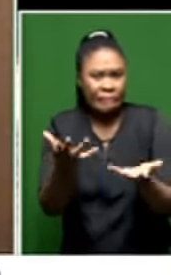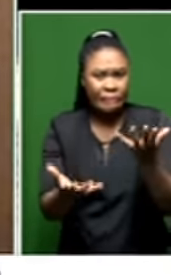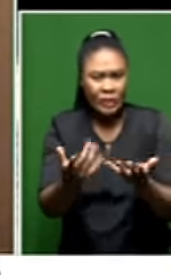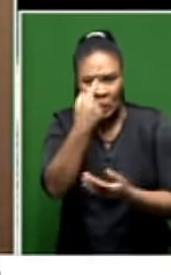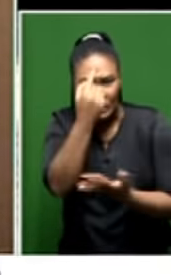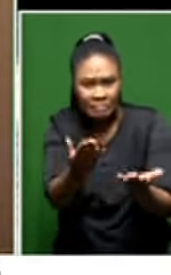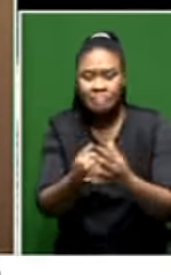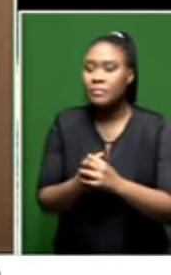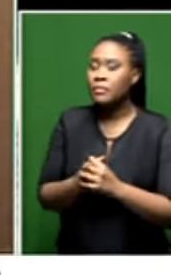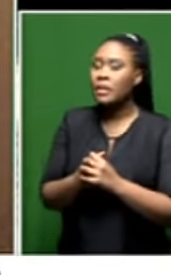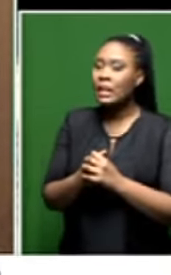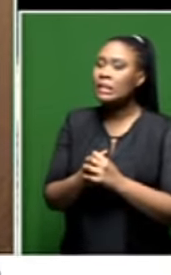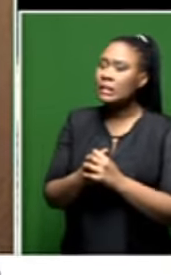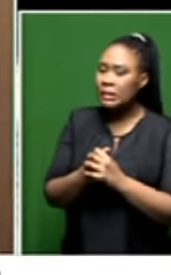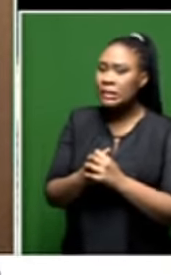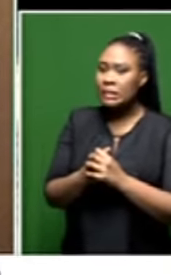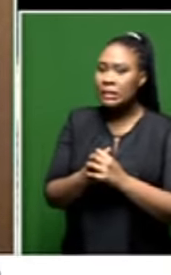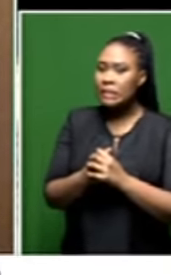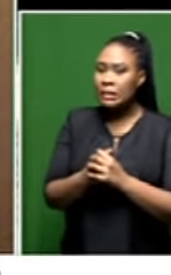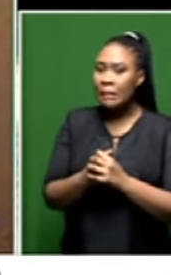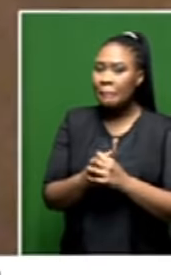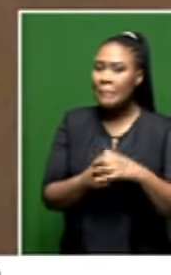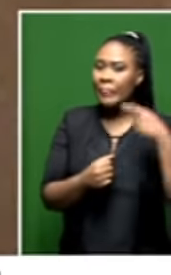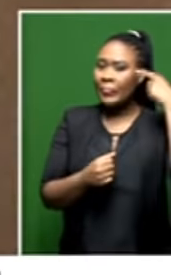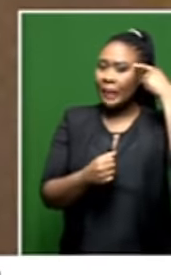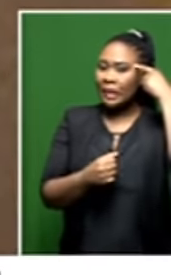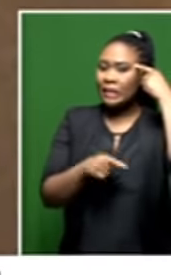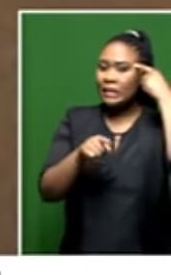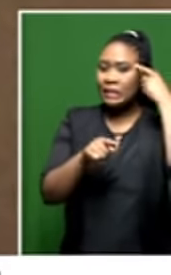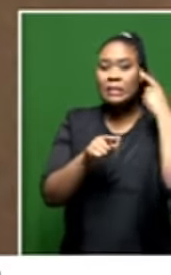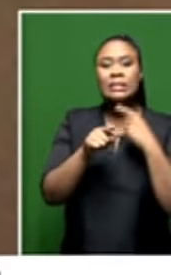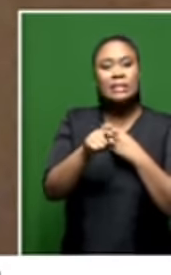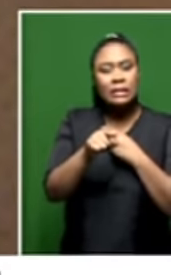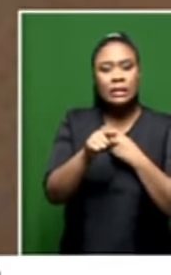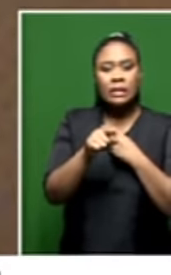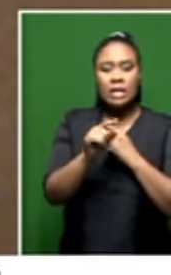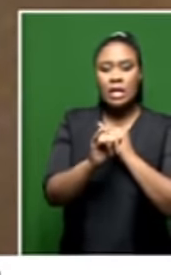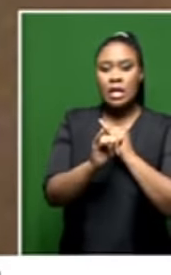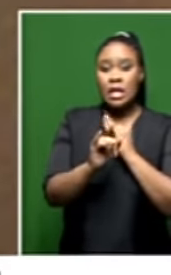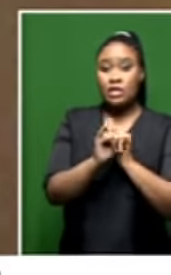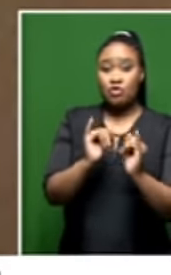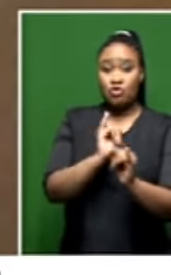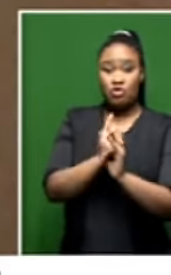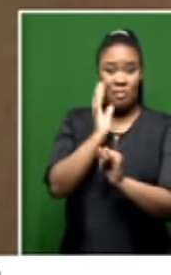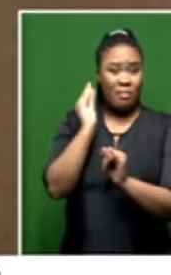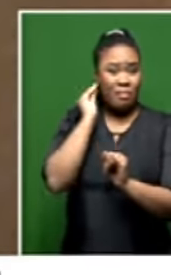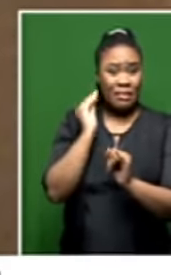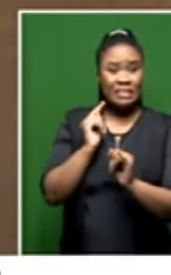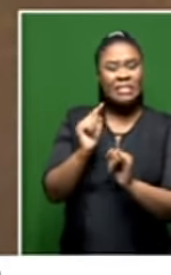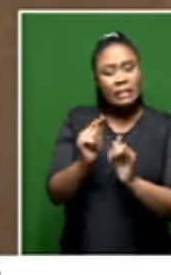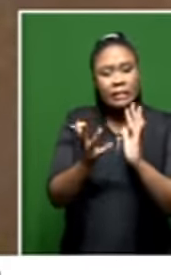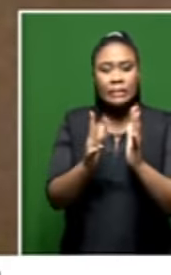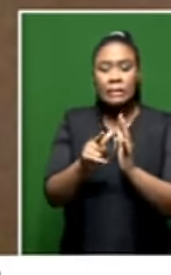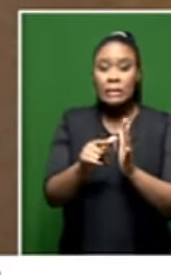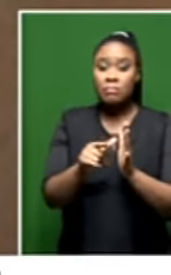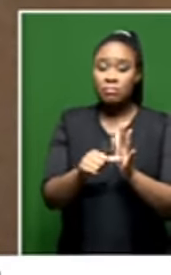Well, I think the institutional memory is an important one, because the Constitutional Court is a unique court. It has its